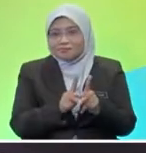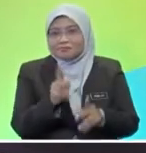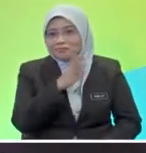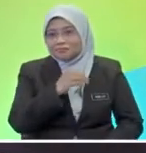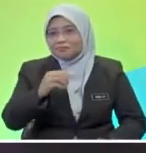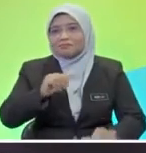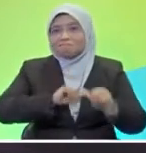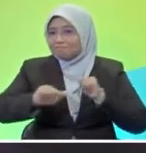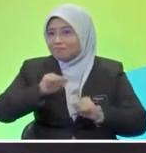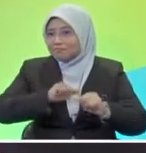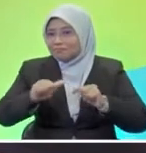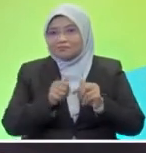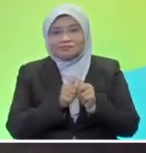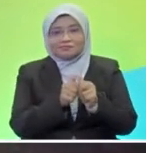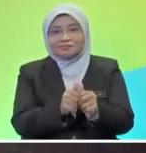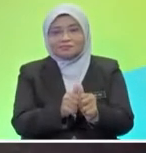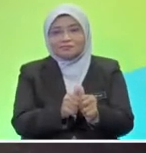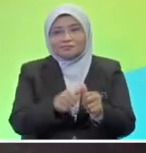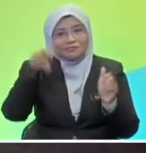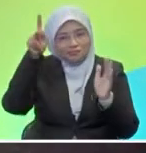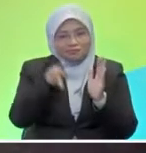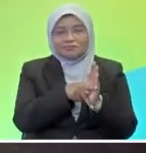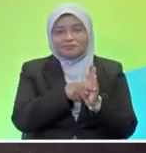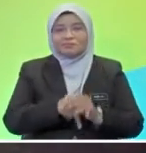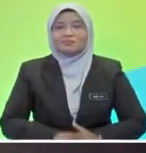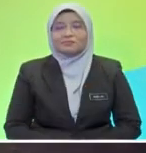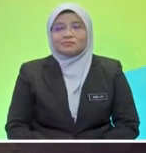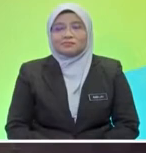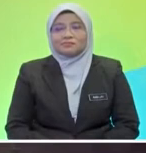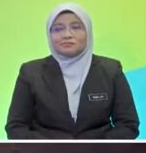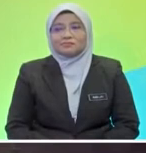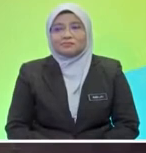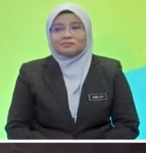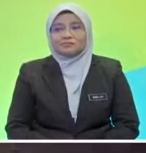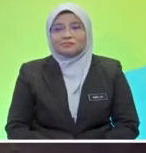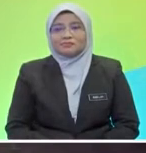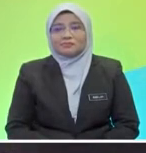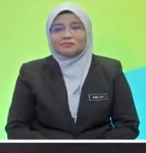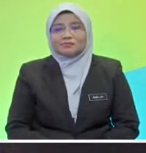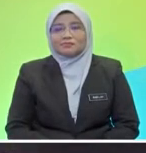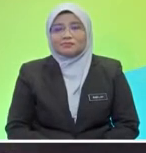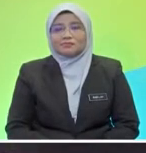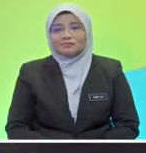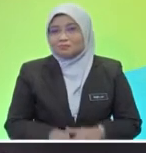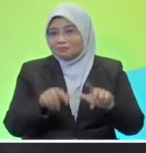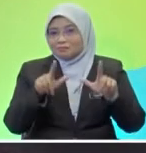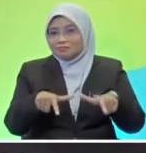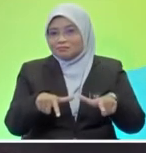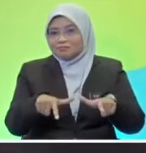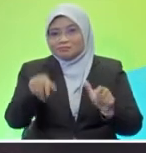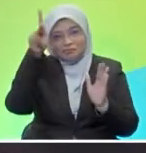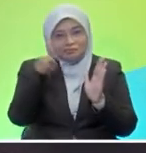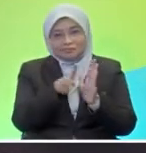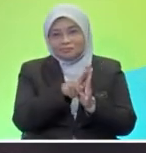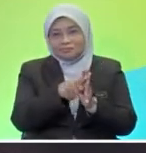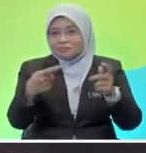the picture. Okay, if you can do the action, you'll paste the picture on the I can do column. Okay,